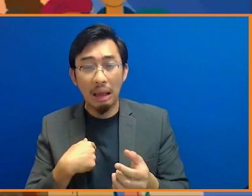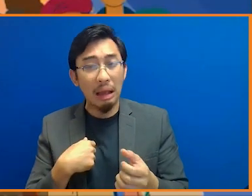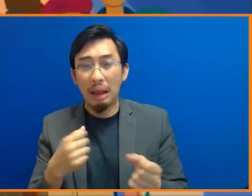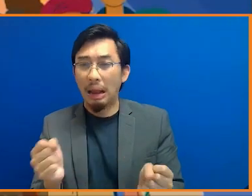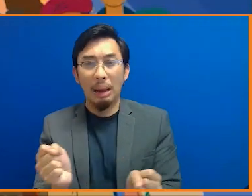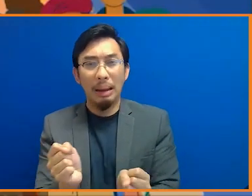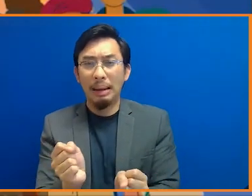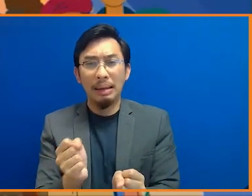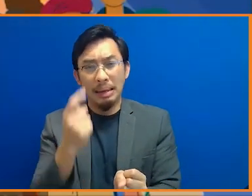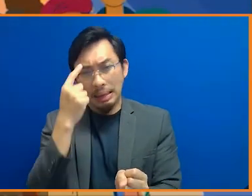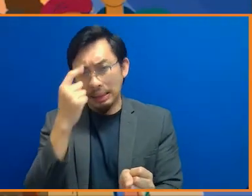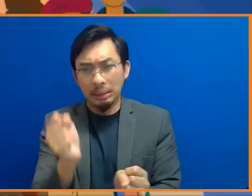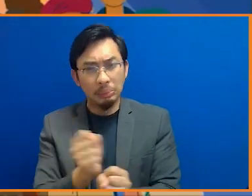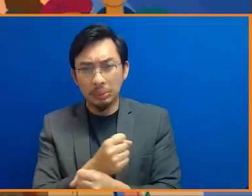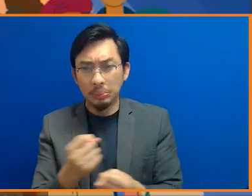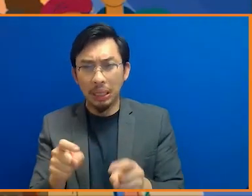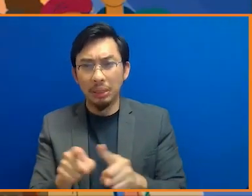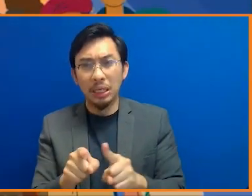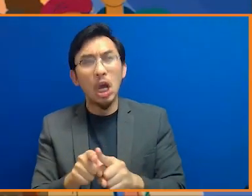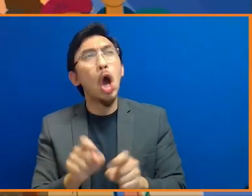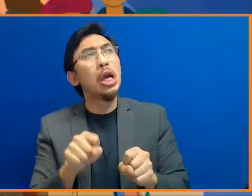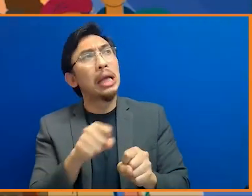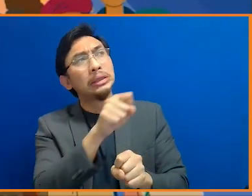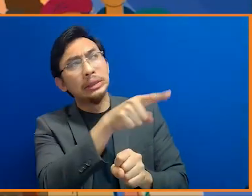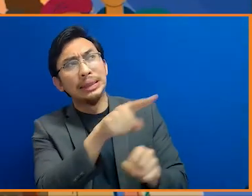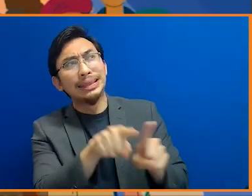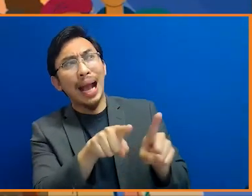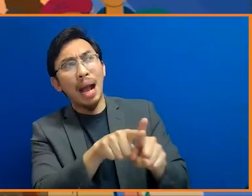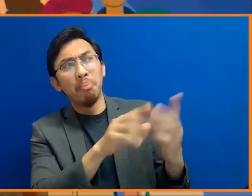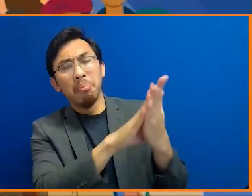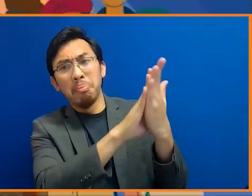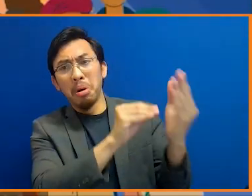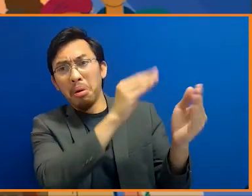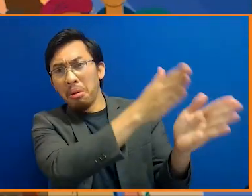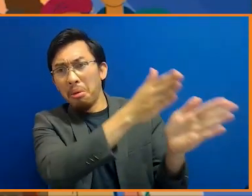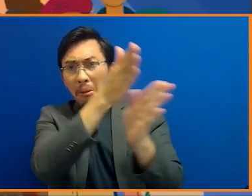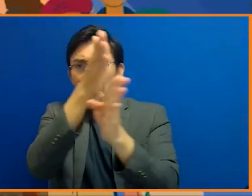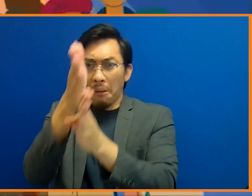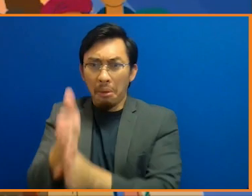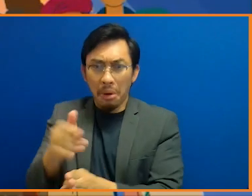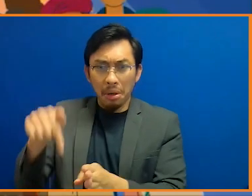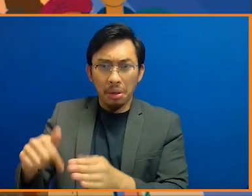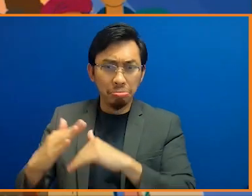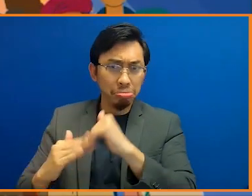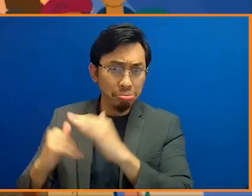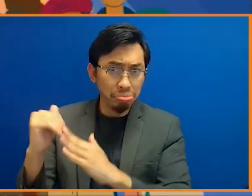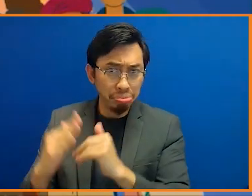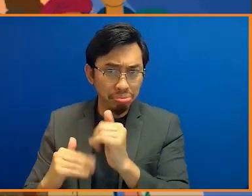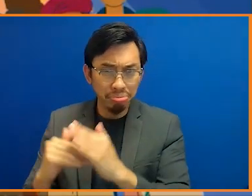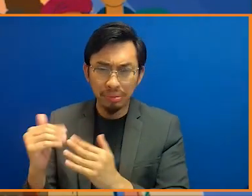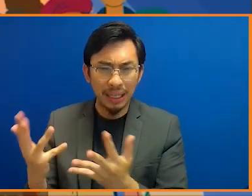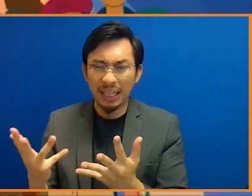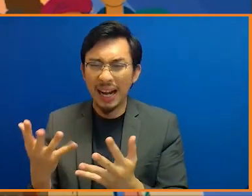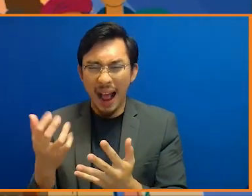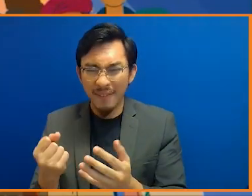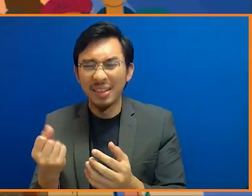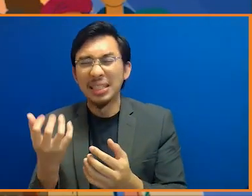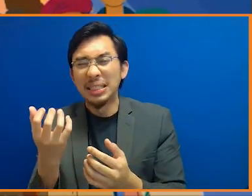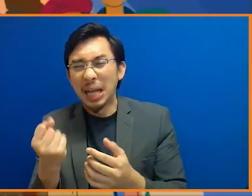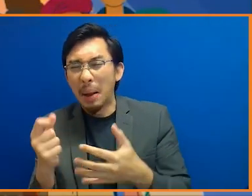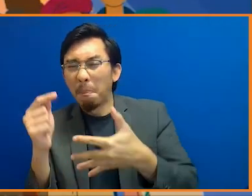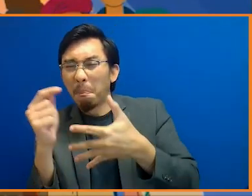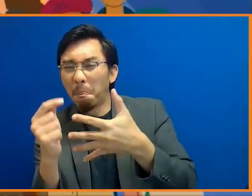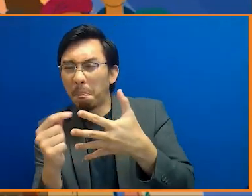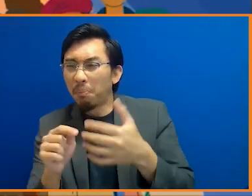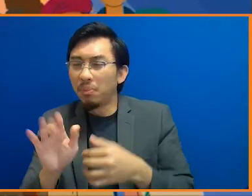We cannot just simply, taking the giant seawall in Japan and construct over here. a lot of things happen